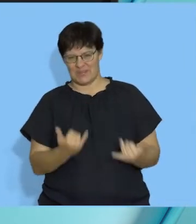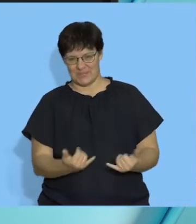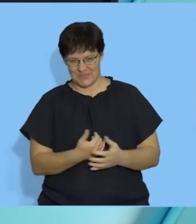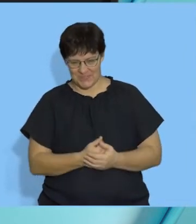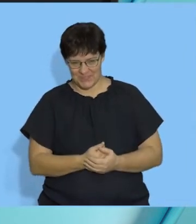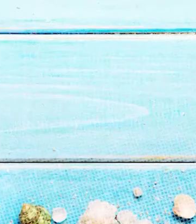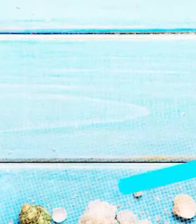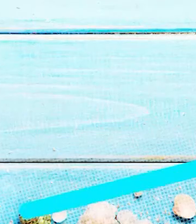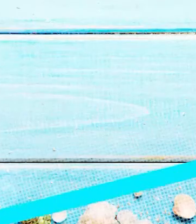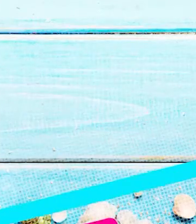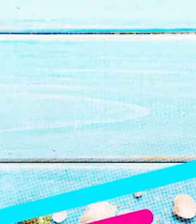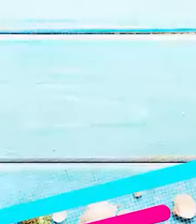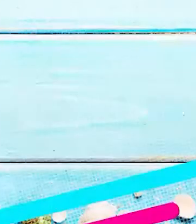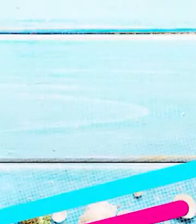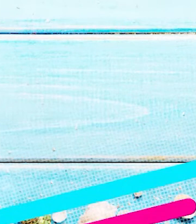now.